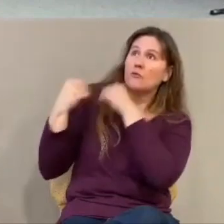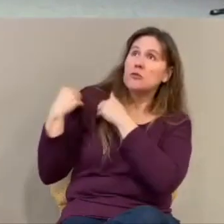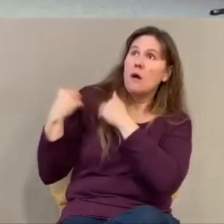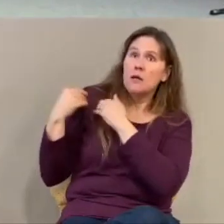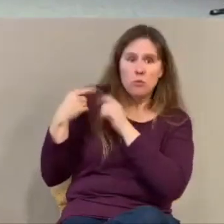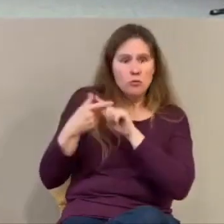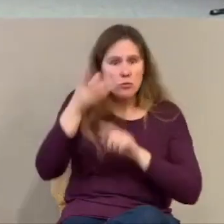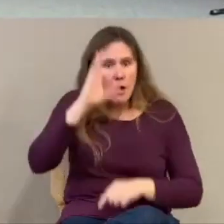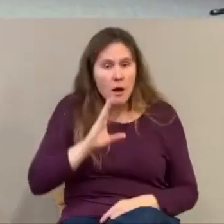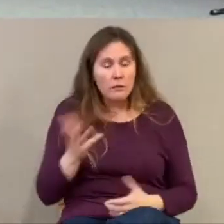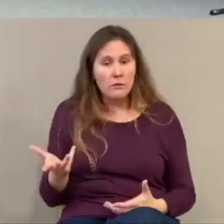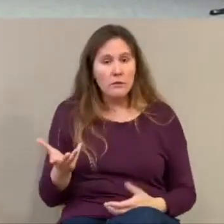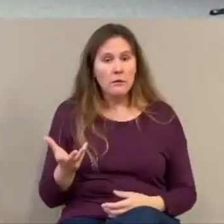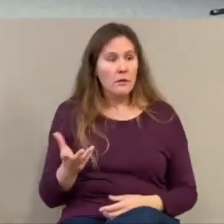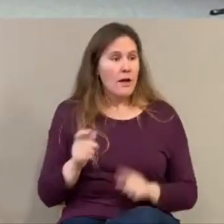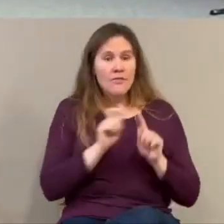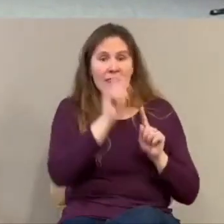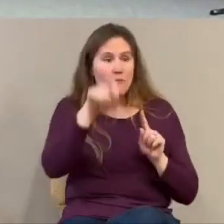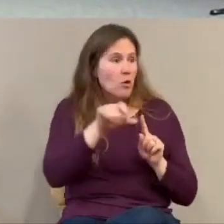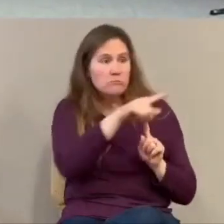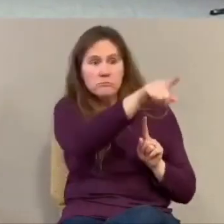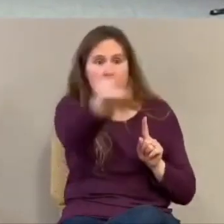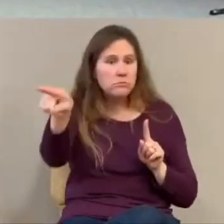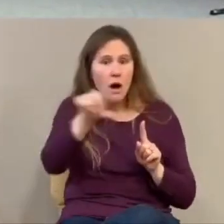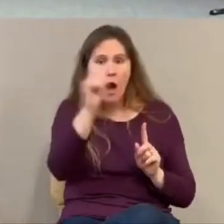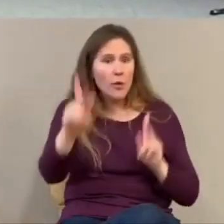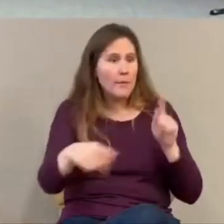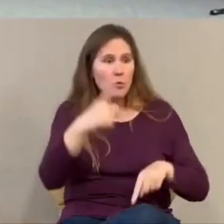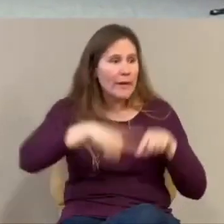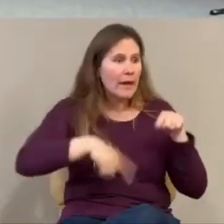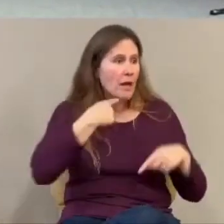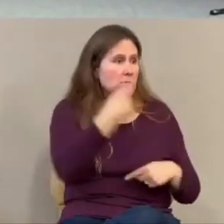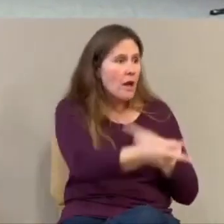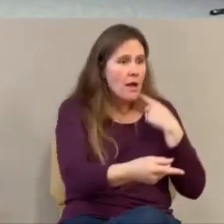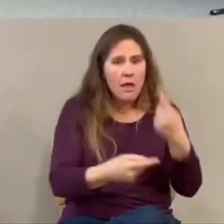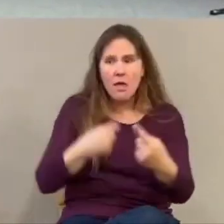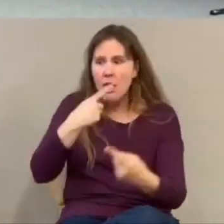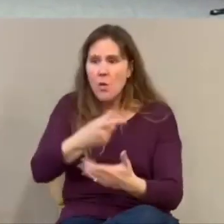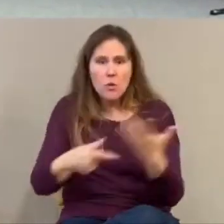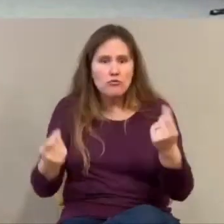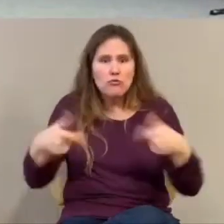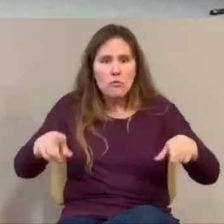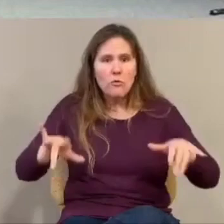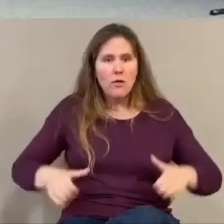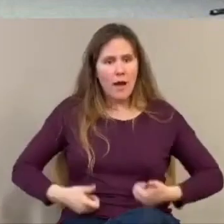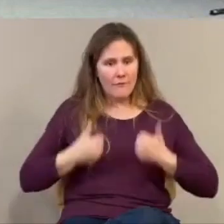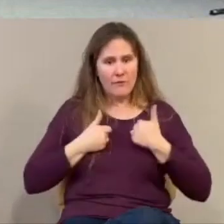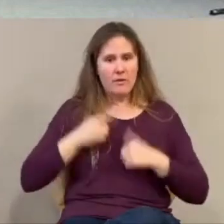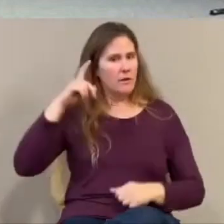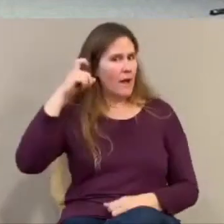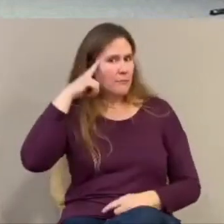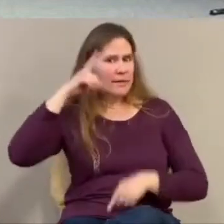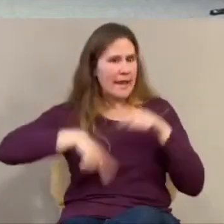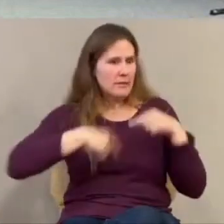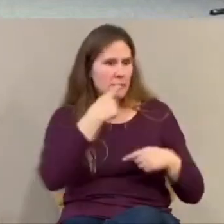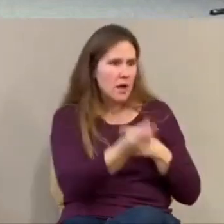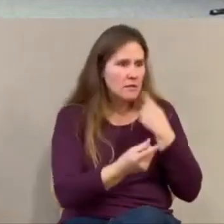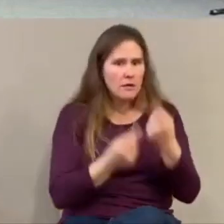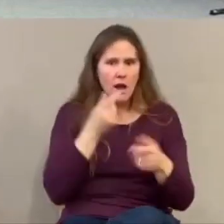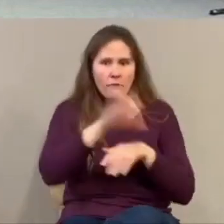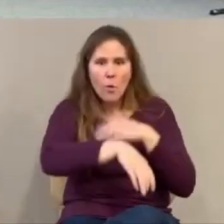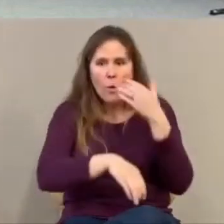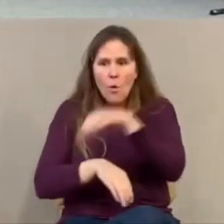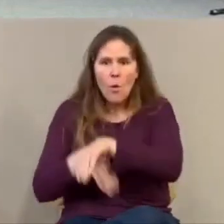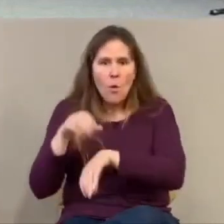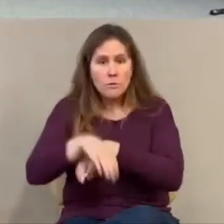Therefore, other people are not to be the ones that dictate your life. Government is not to be the one that dictates your life. Doesn't